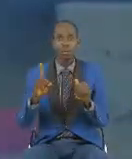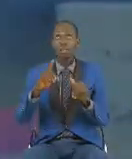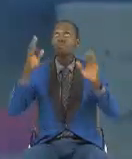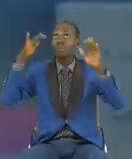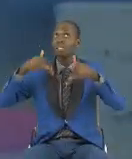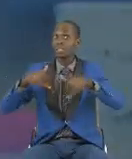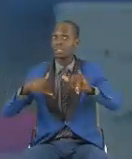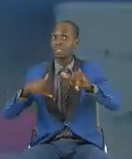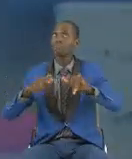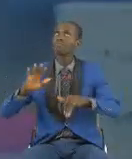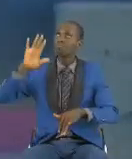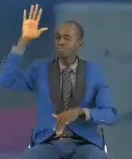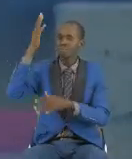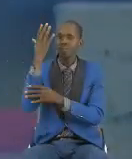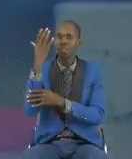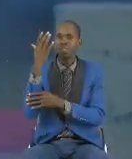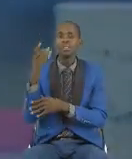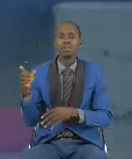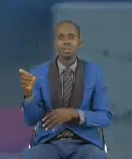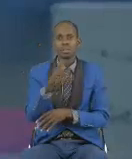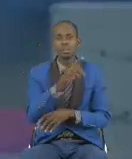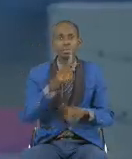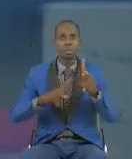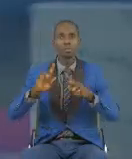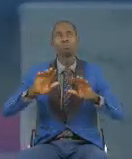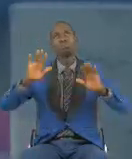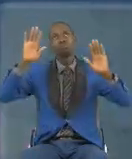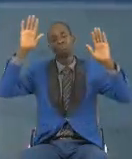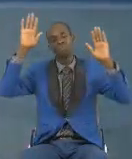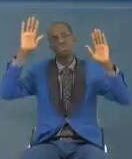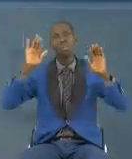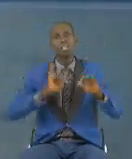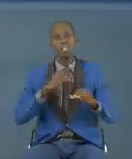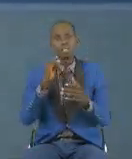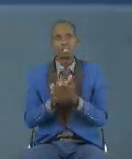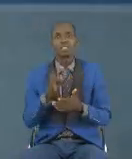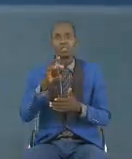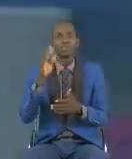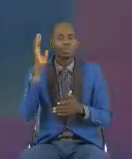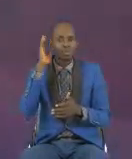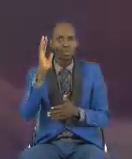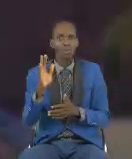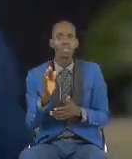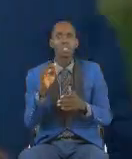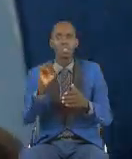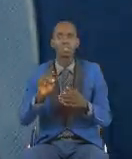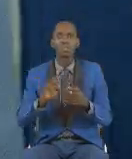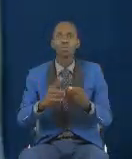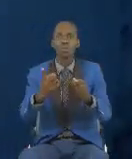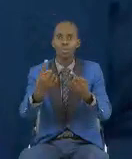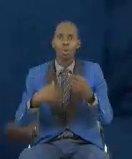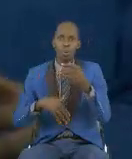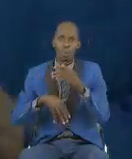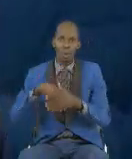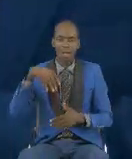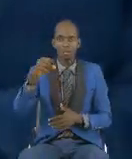your hand. They raised up their hands. I said, you're going to take a step of faith. You come out here. And they